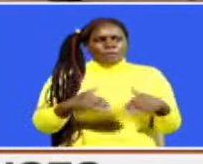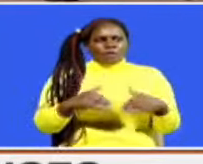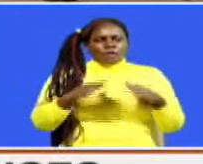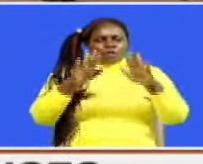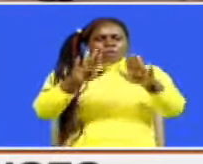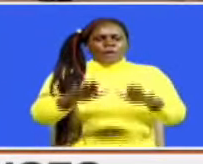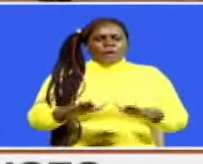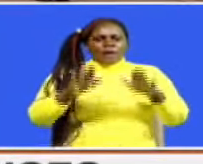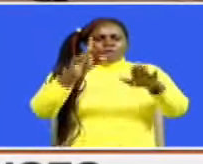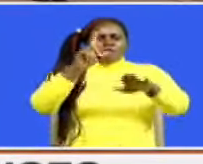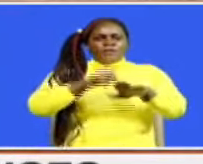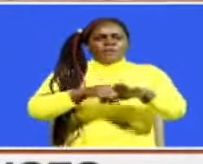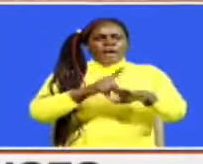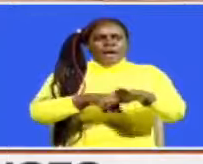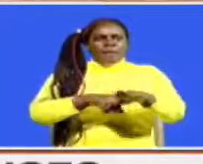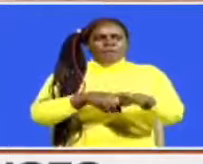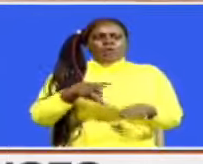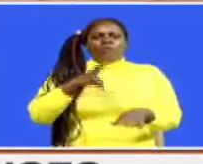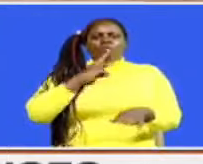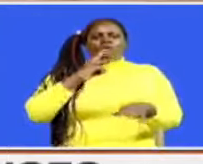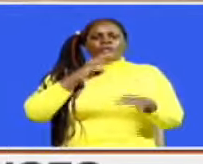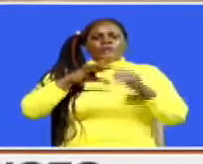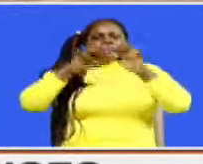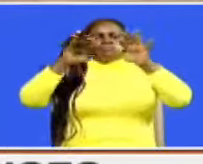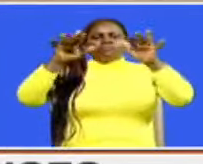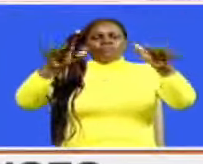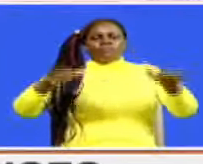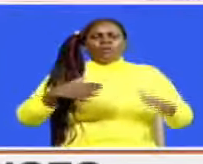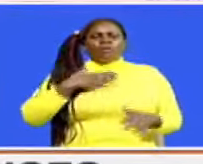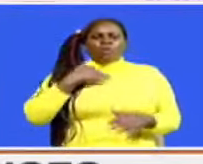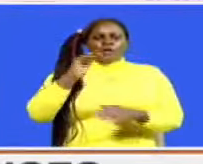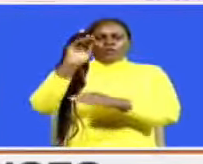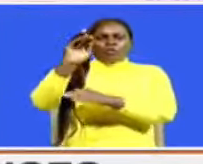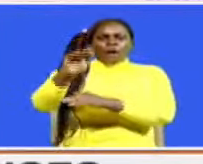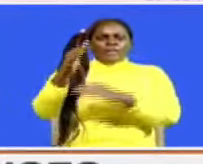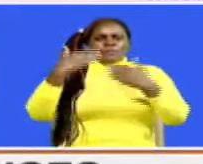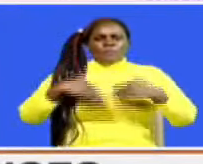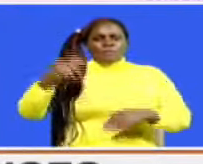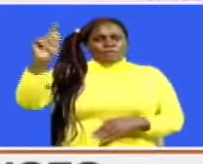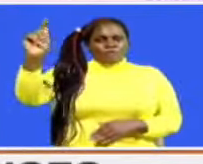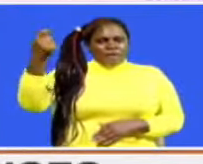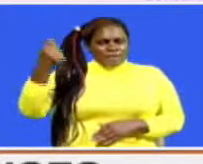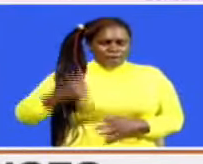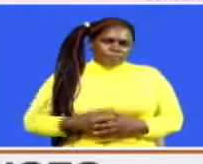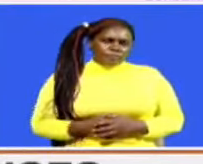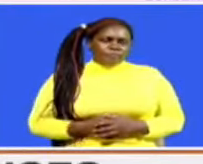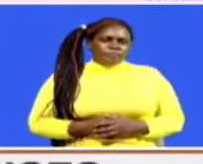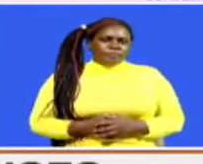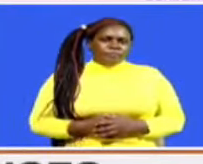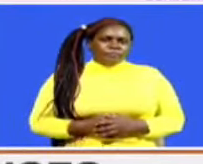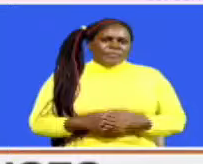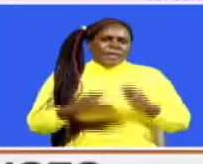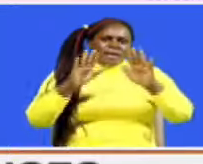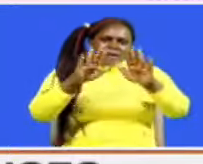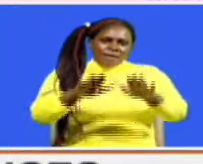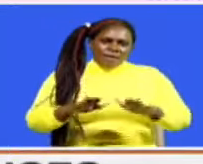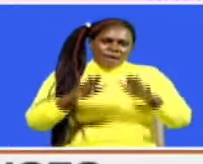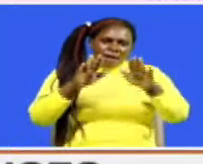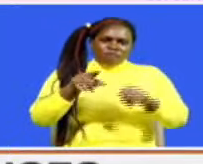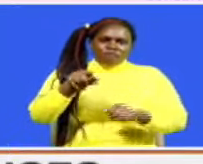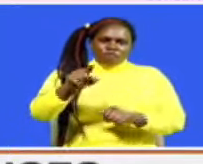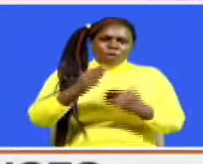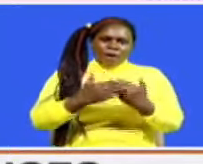caution whenever they approach flooded areas. We want to appeal to the people of Kenya to take care of their